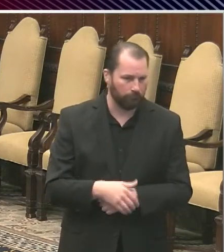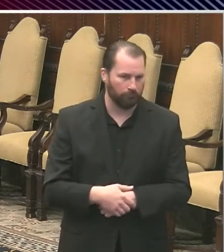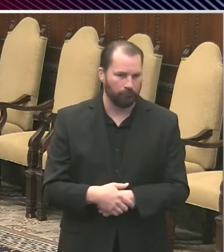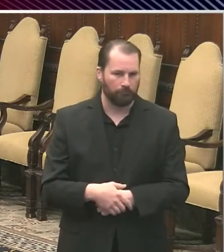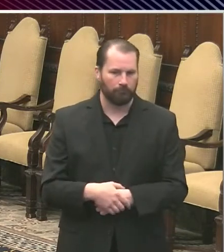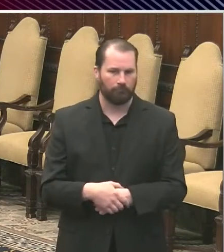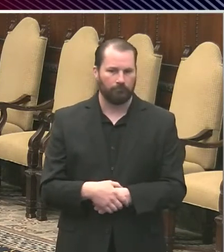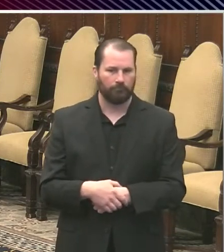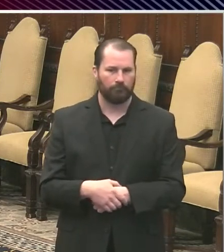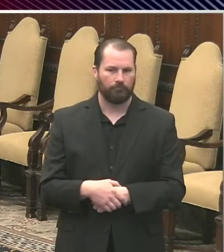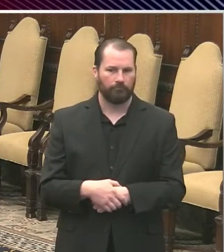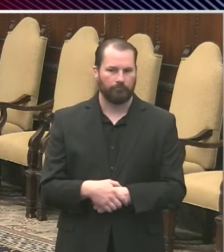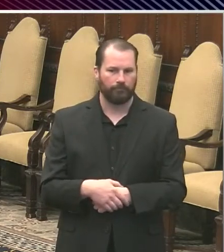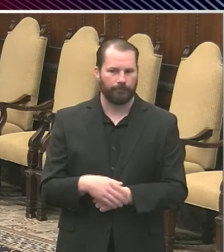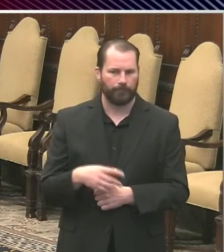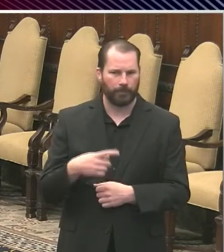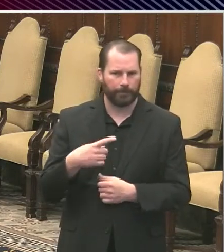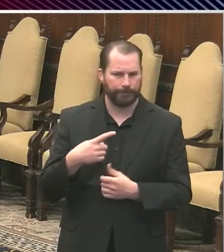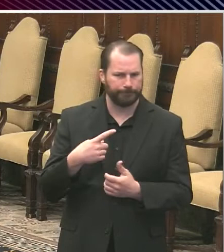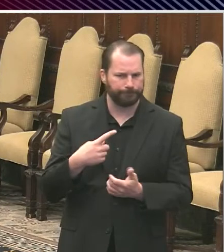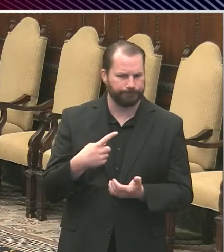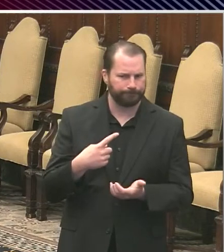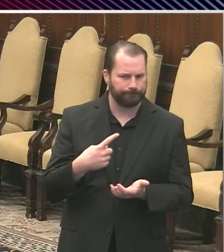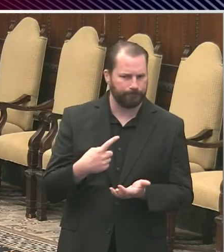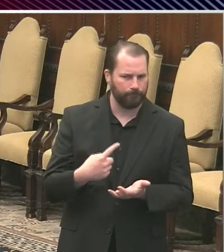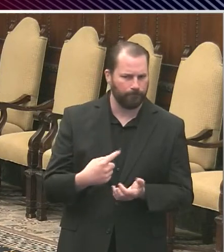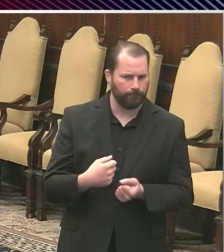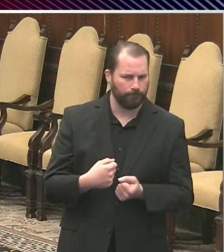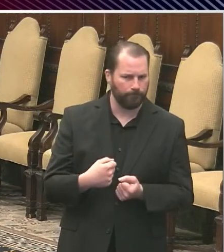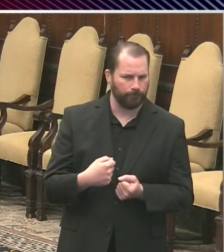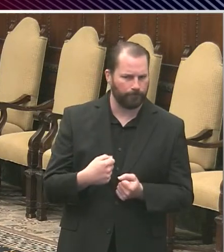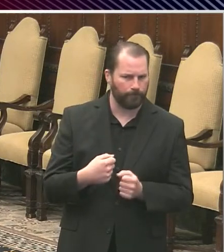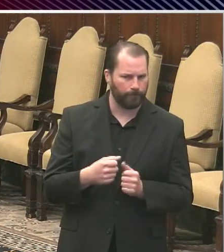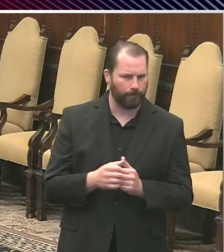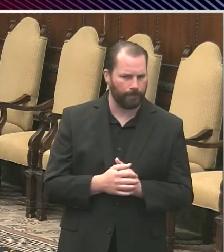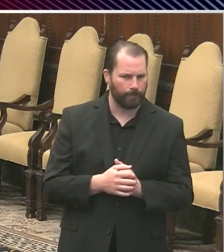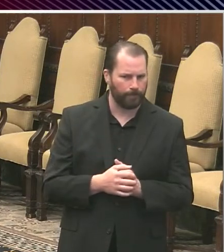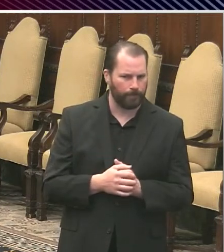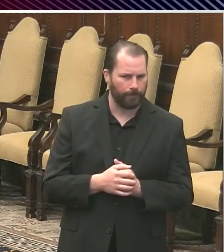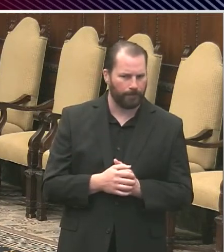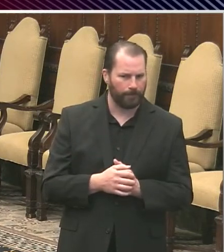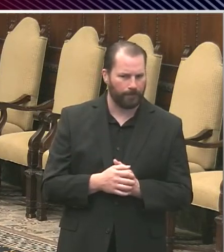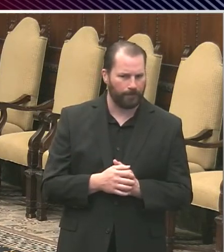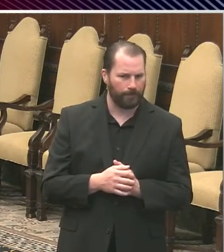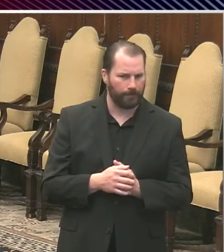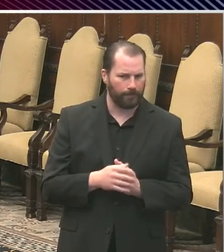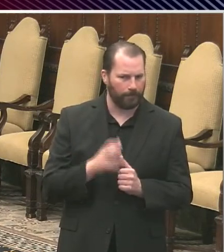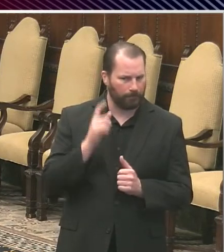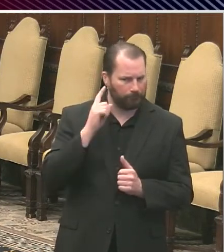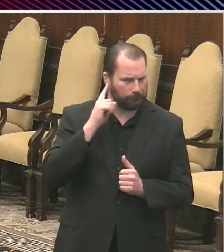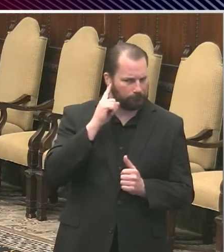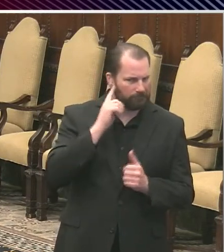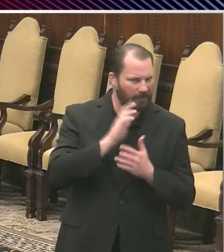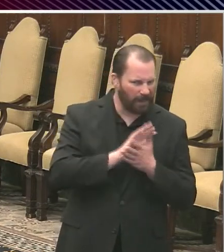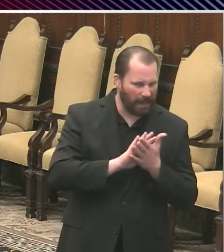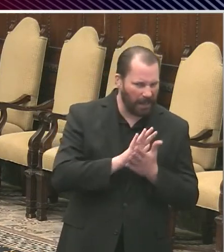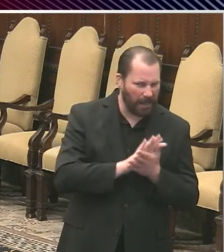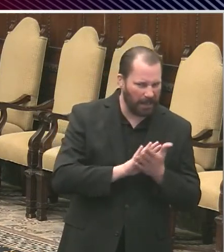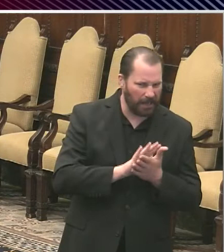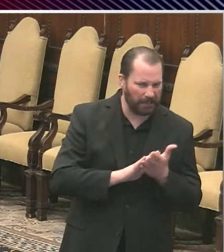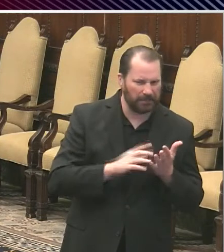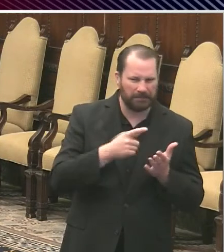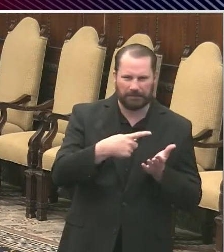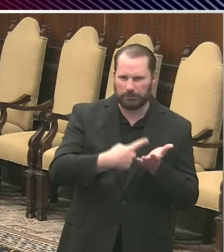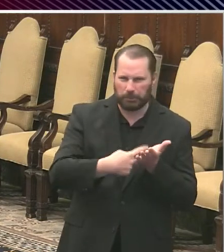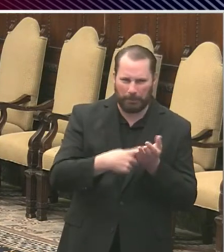is your response to that ultimately? And what would you say to those who are listening to that kind of advice? I would just say I would